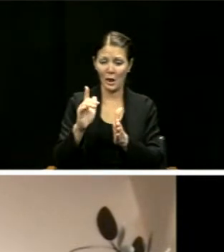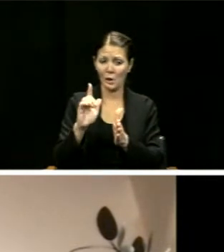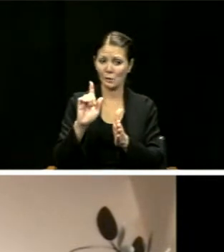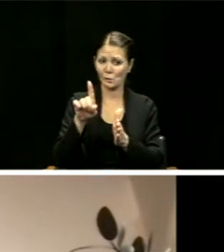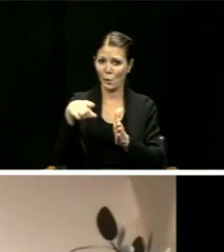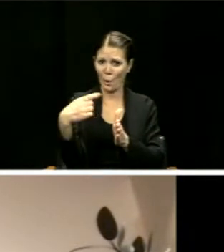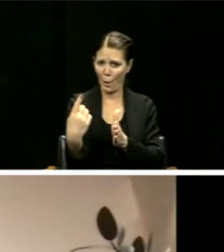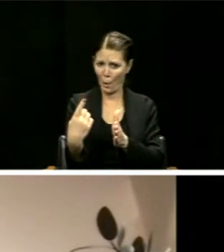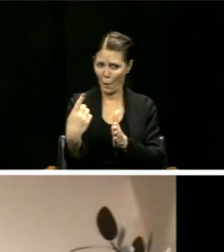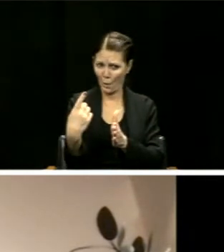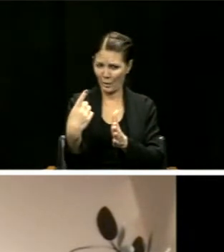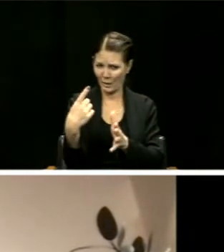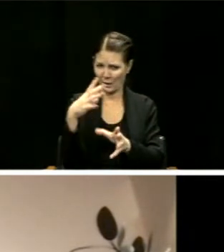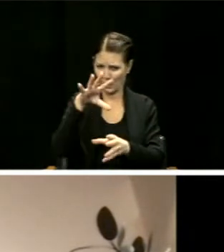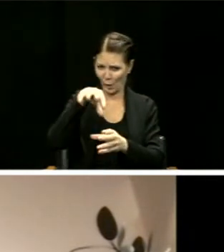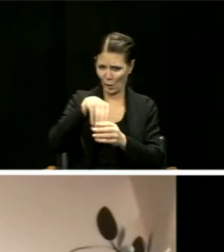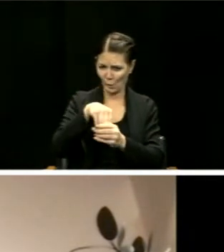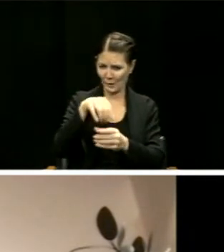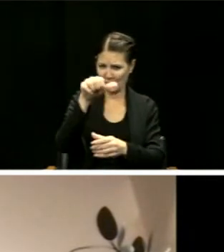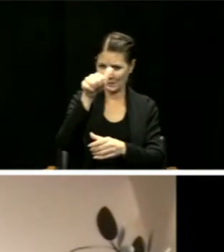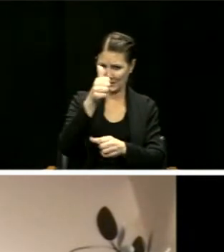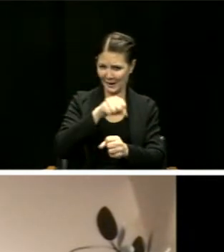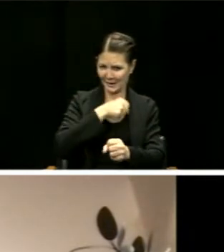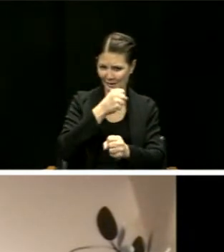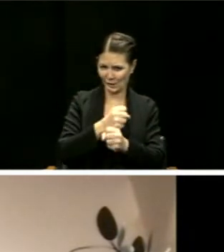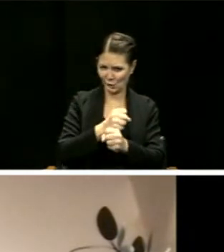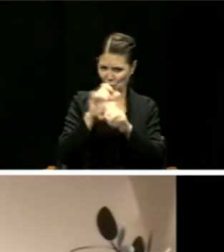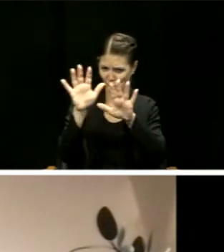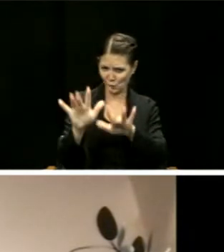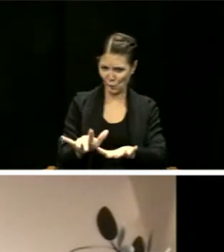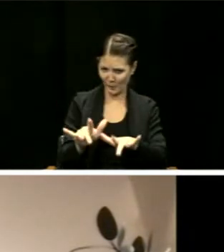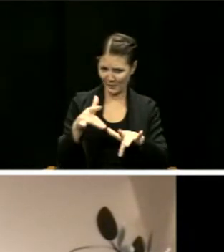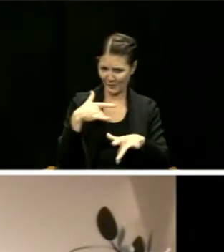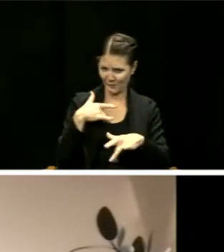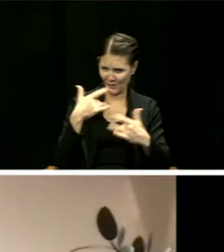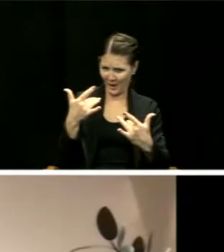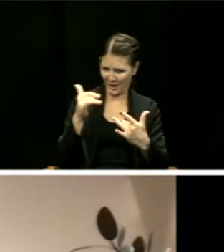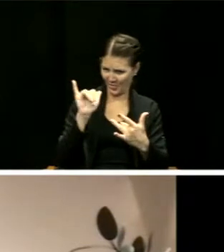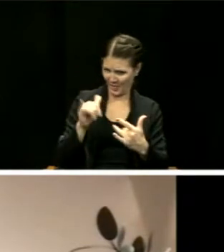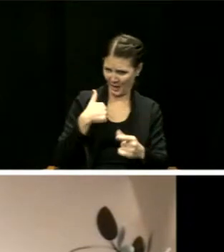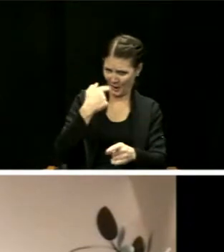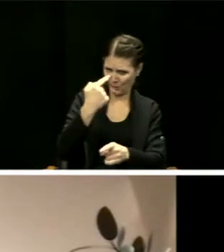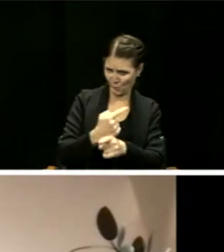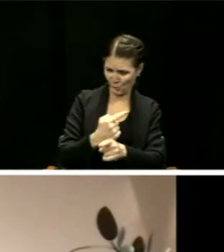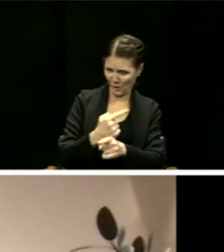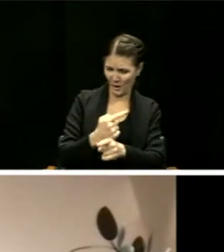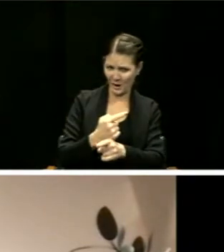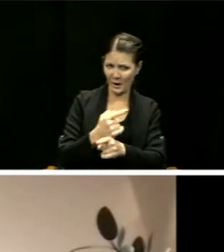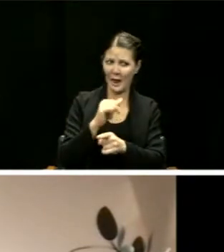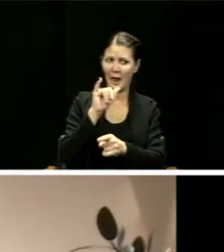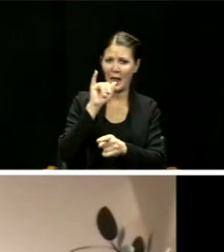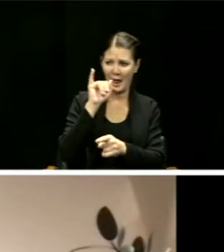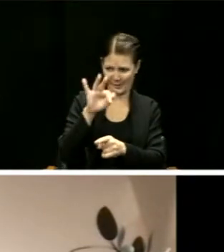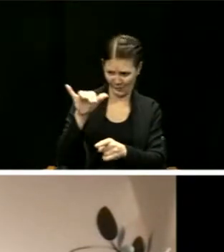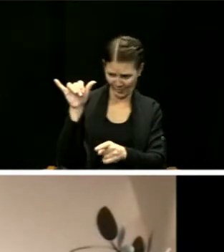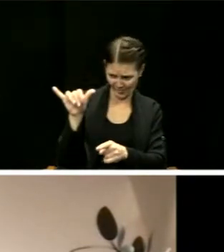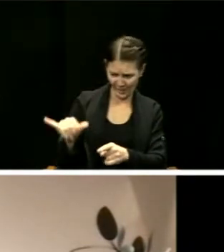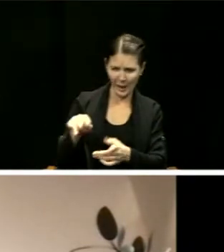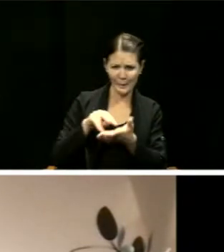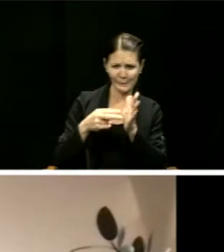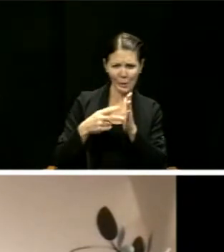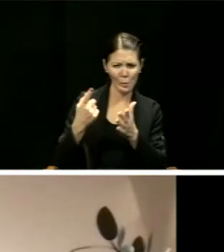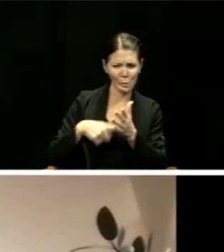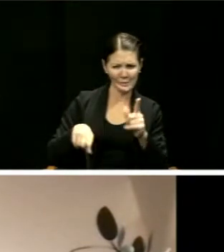consideration a 10-year storm event? Was that the what I heard? And if so, what would the difference